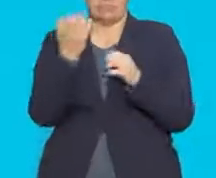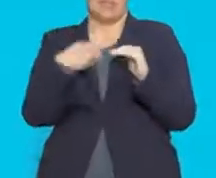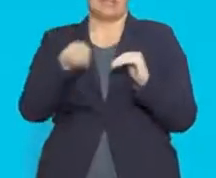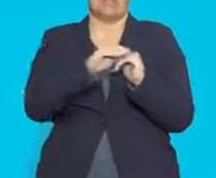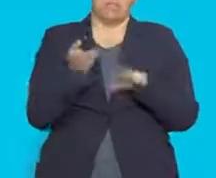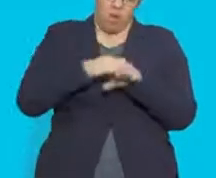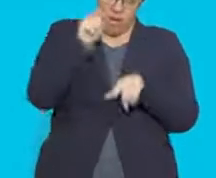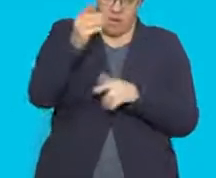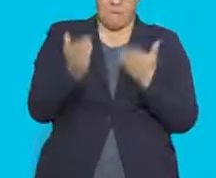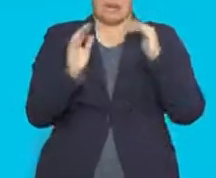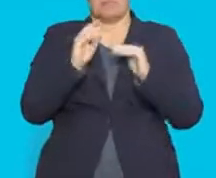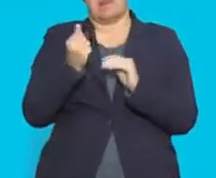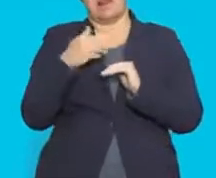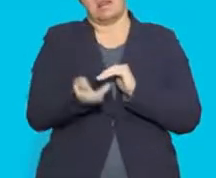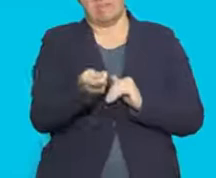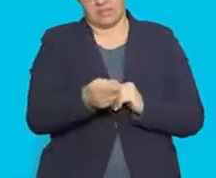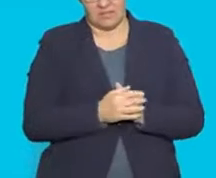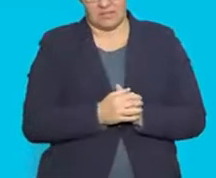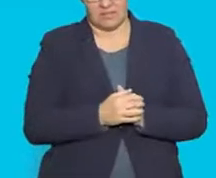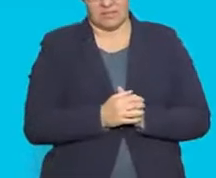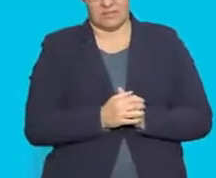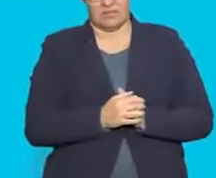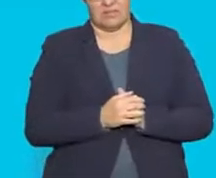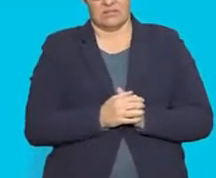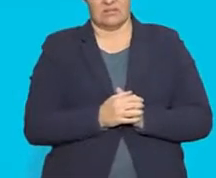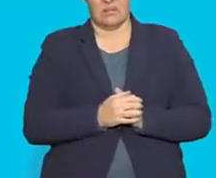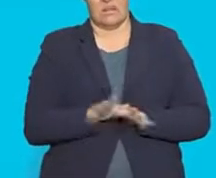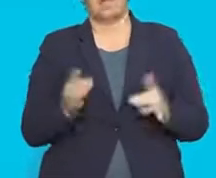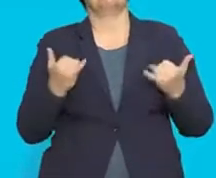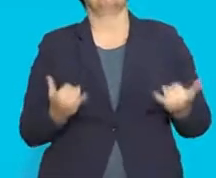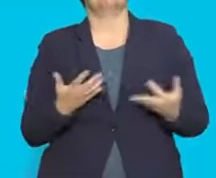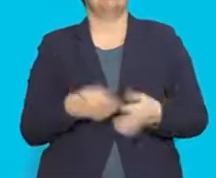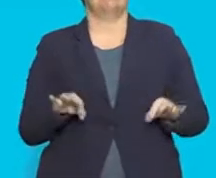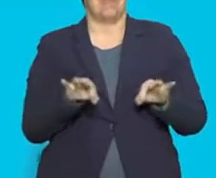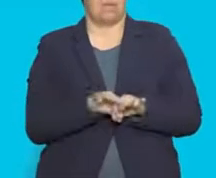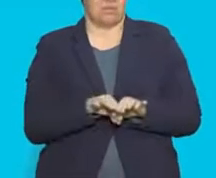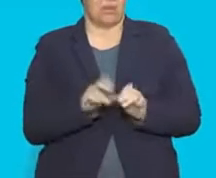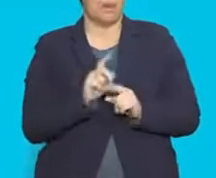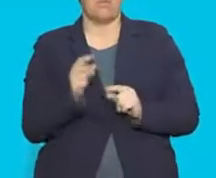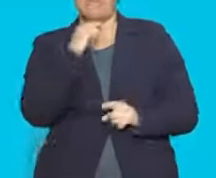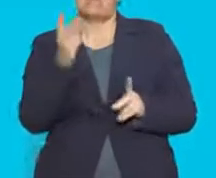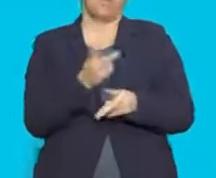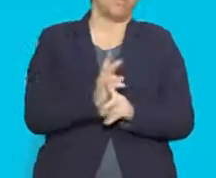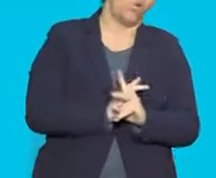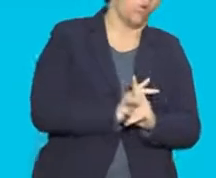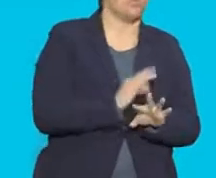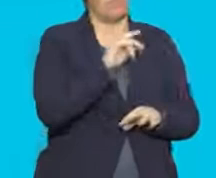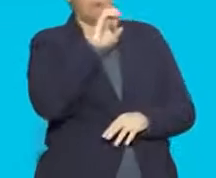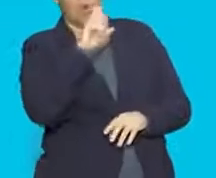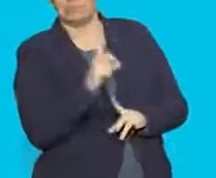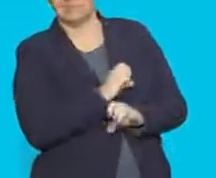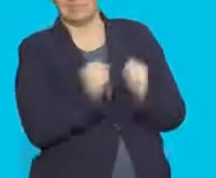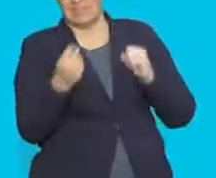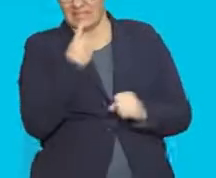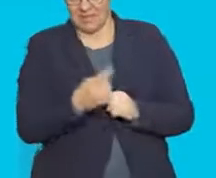interest on the balance that's remaining. So this is present value, although it does not talk about loan or bond.